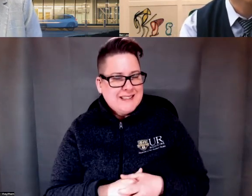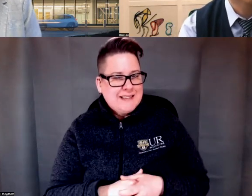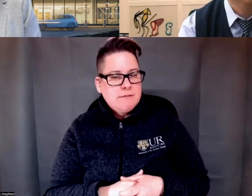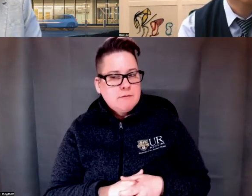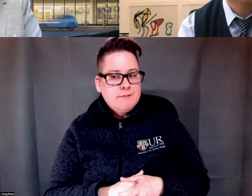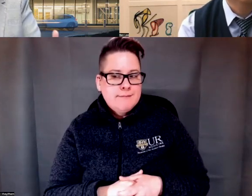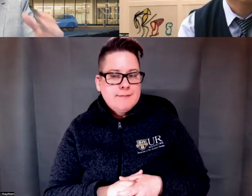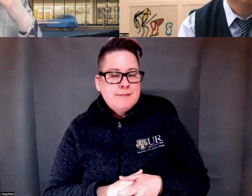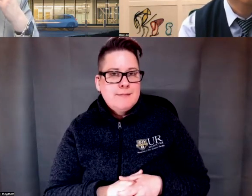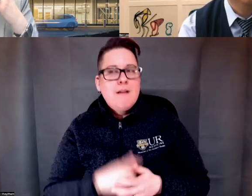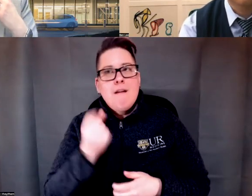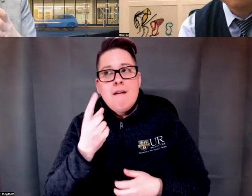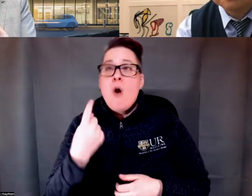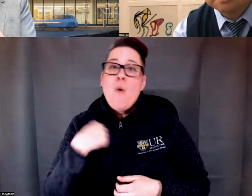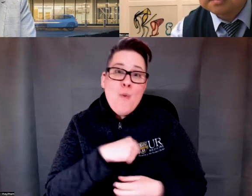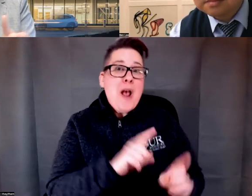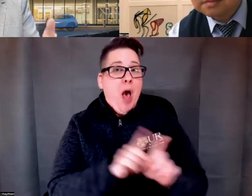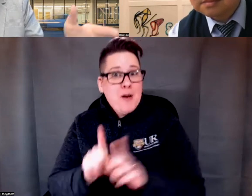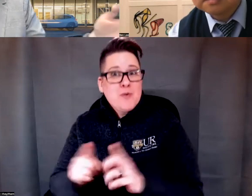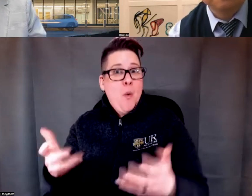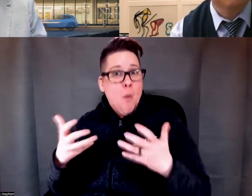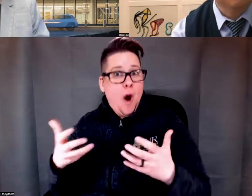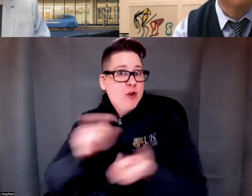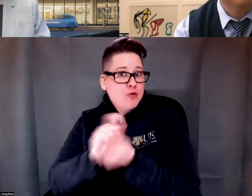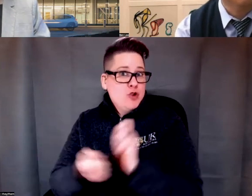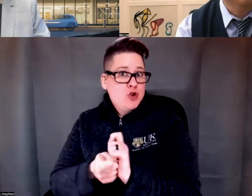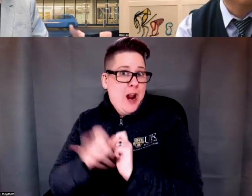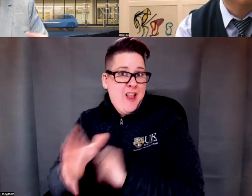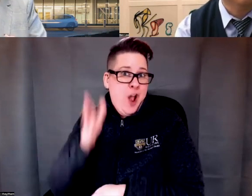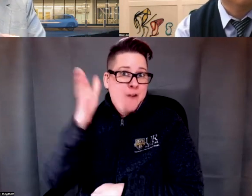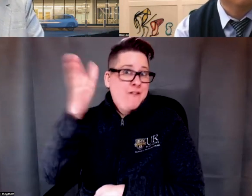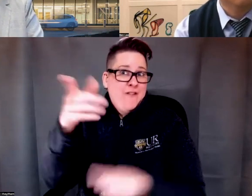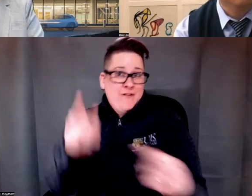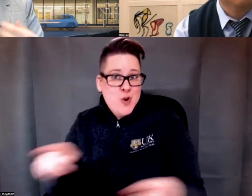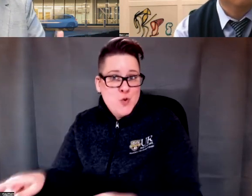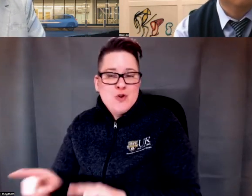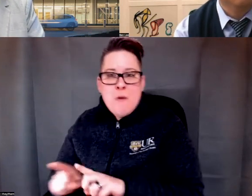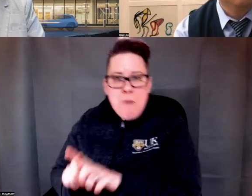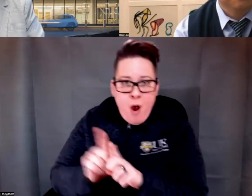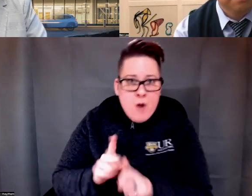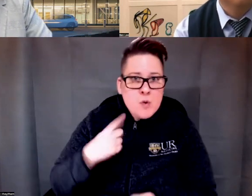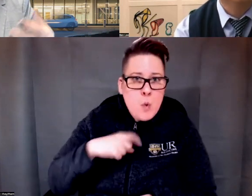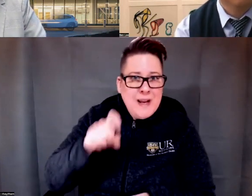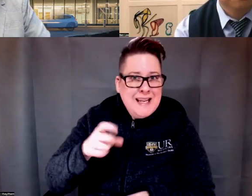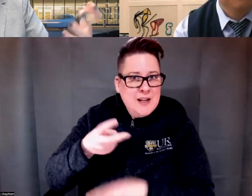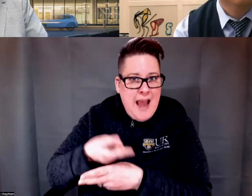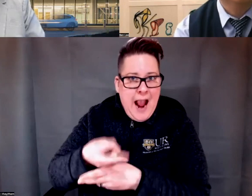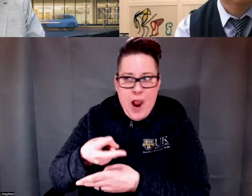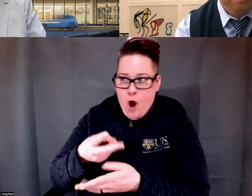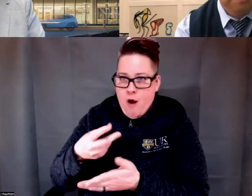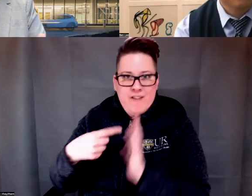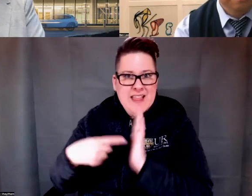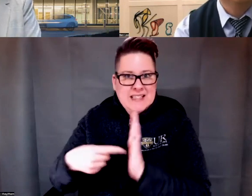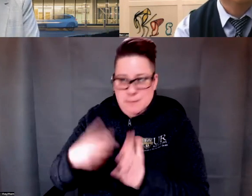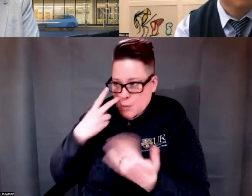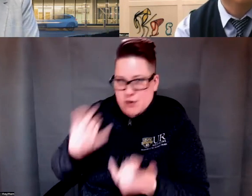so while we also want to change the trajectory, we also need to treat what we're seeing